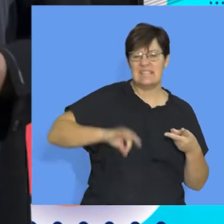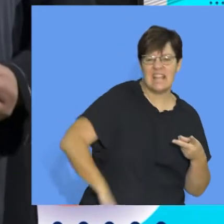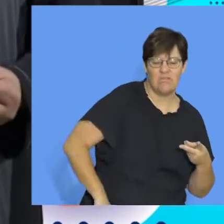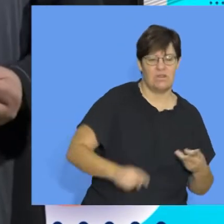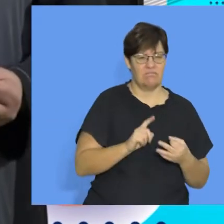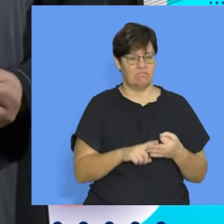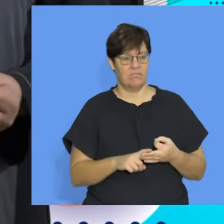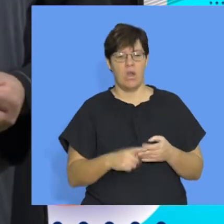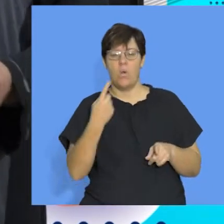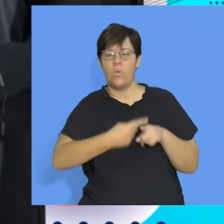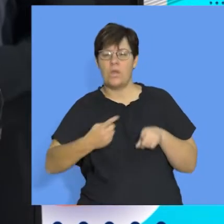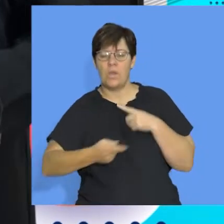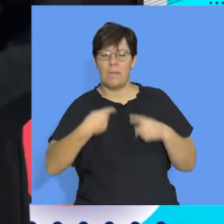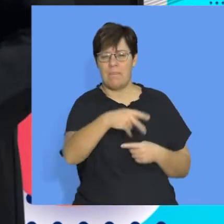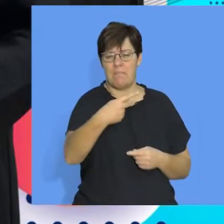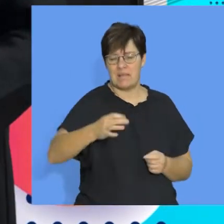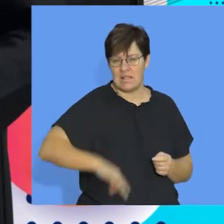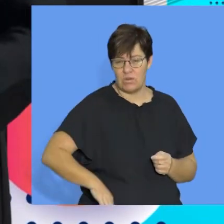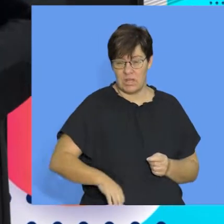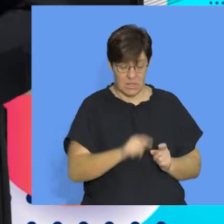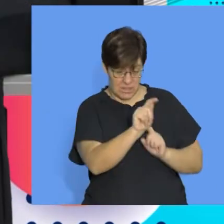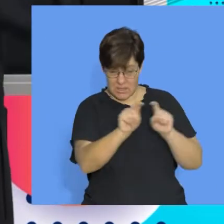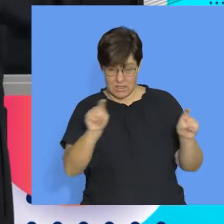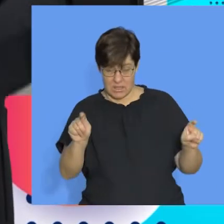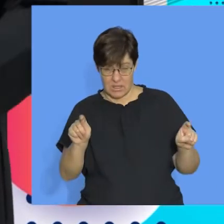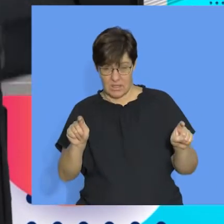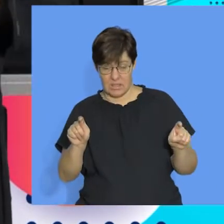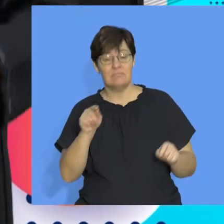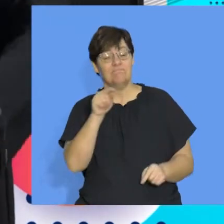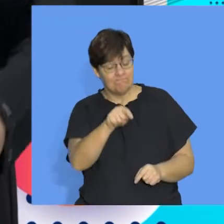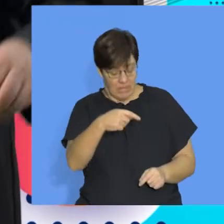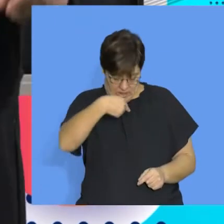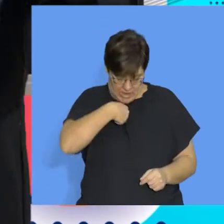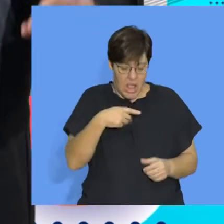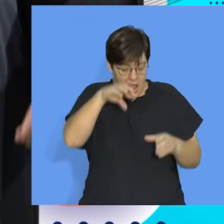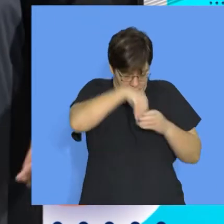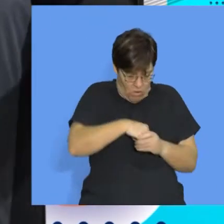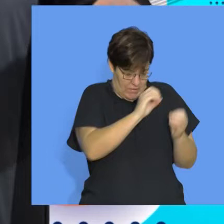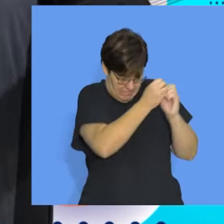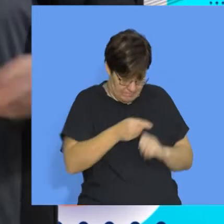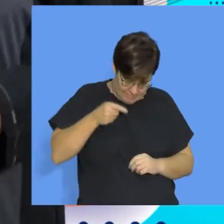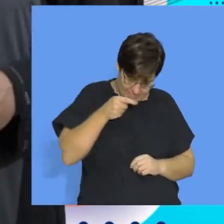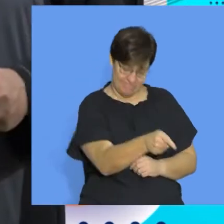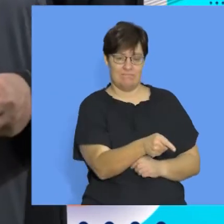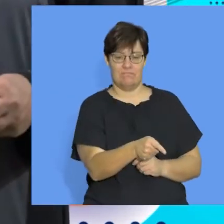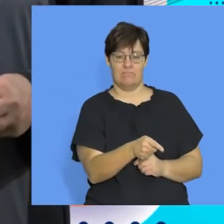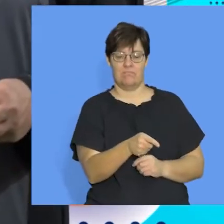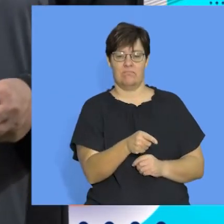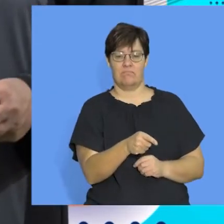are paid to those people who are directly involved in the manufacturing